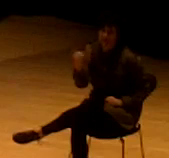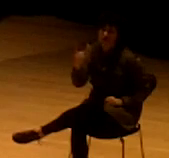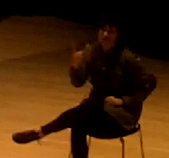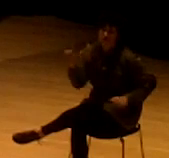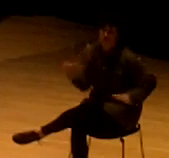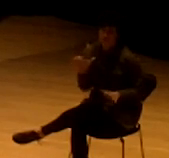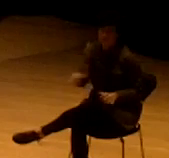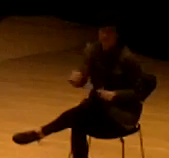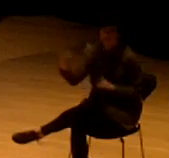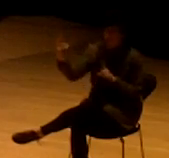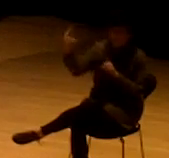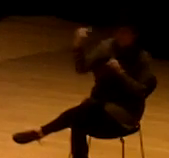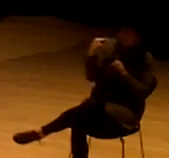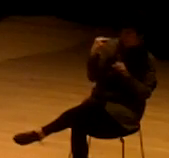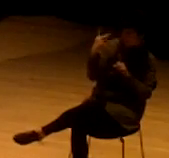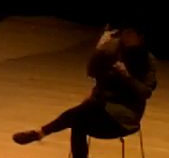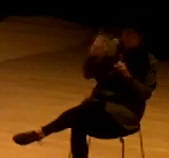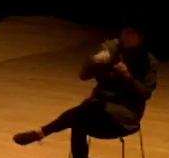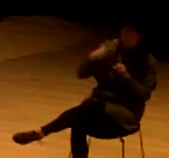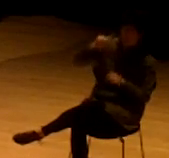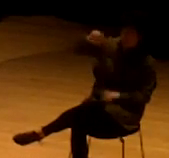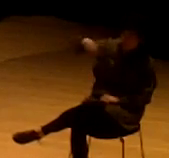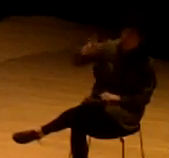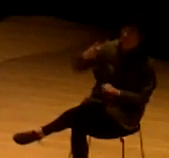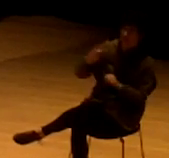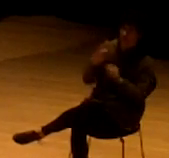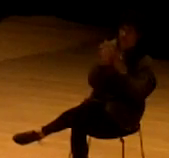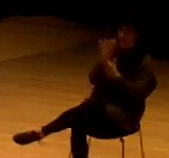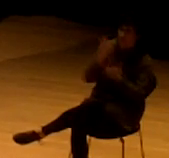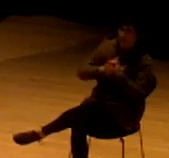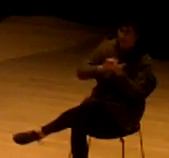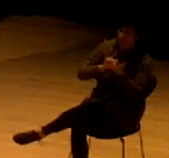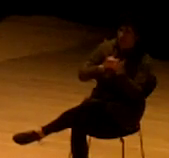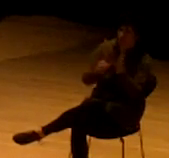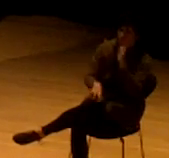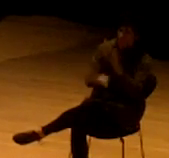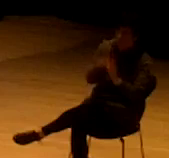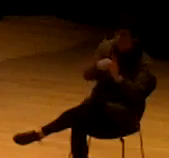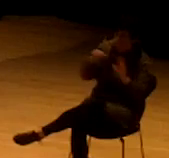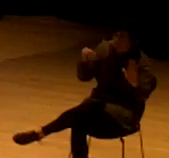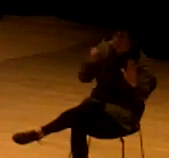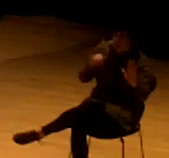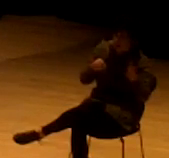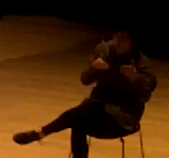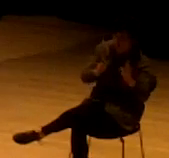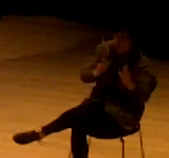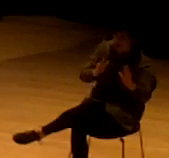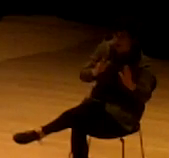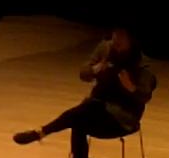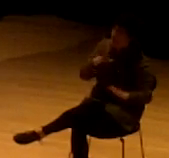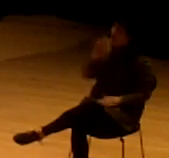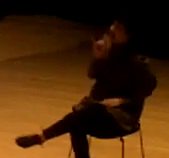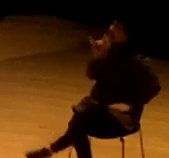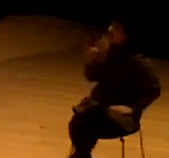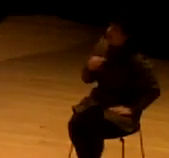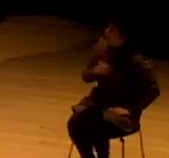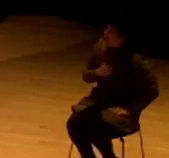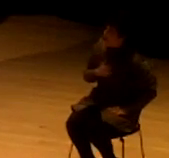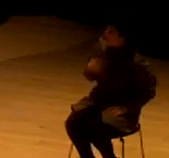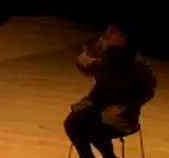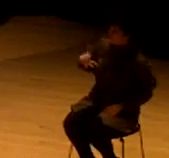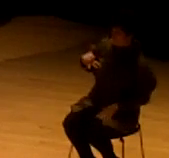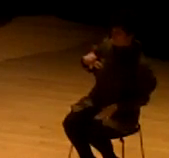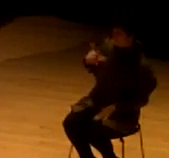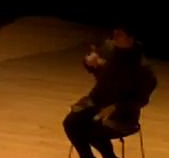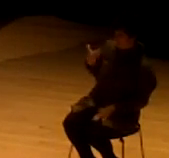and uh-huh. you know, mm-hmm. said she liked my style. Uh-huh. You know, and I mean that's how we met. Uh-huh. You know, uh-huh. she